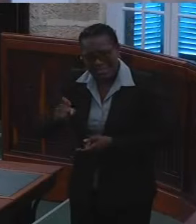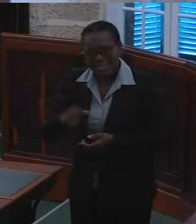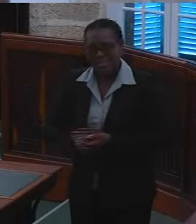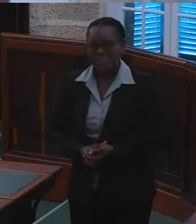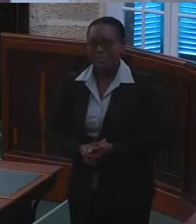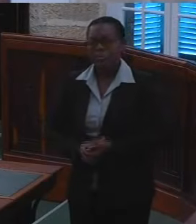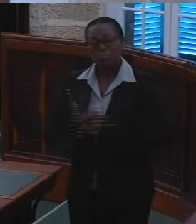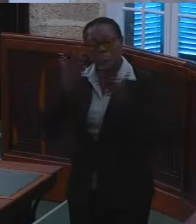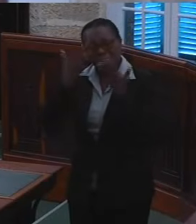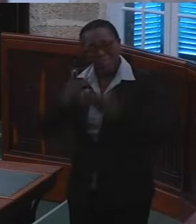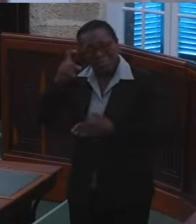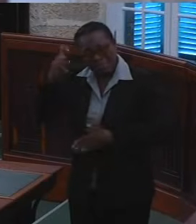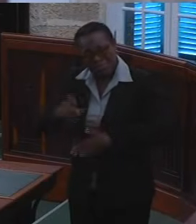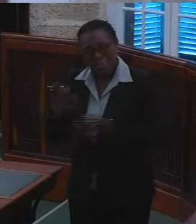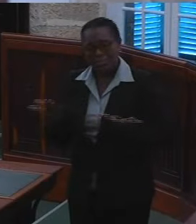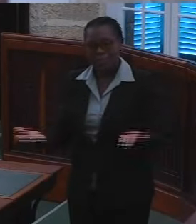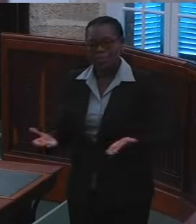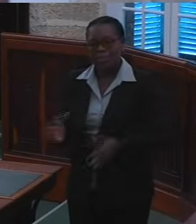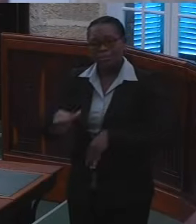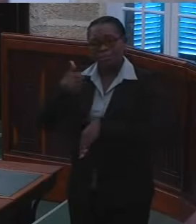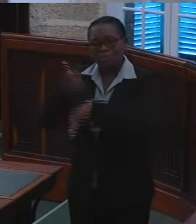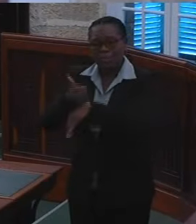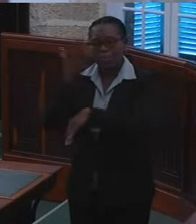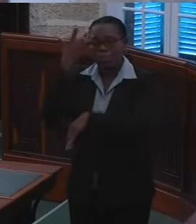it because we were not